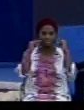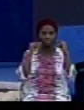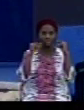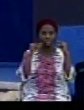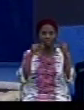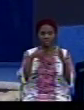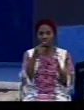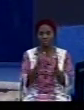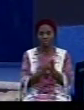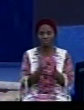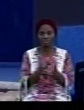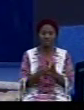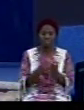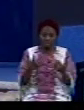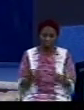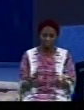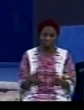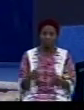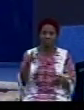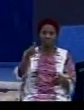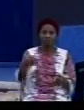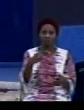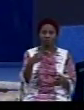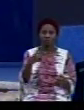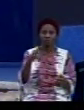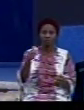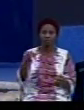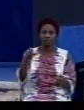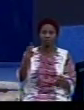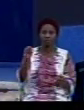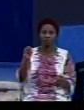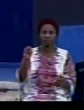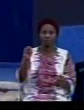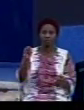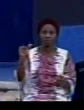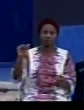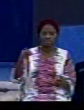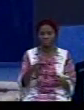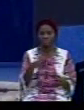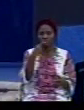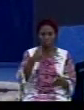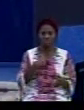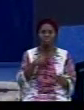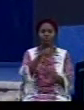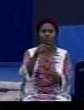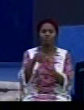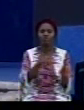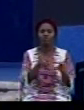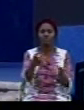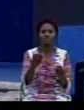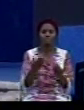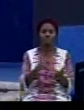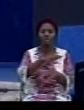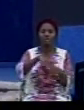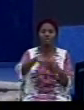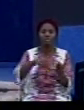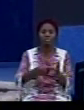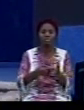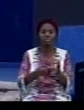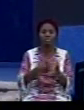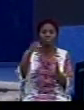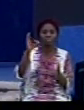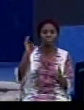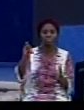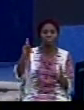me, when do you want all these frogs to go away from your land? And he said,